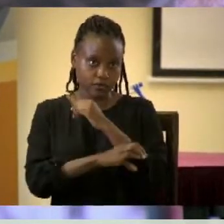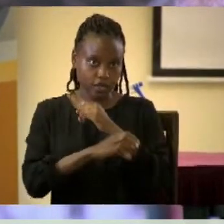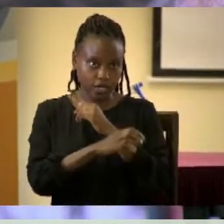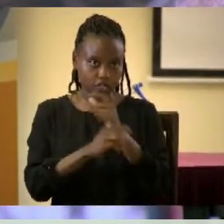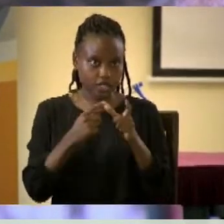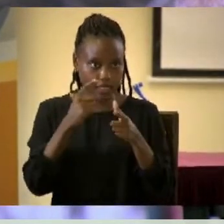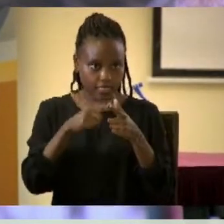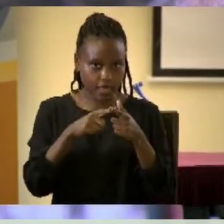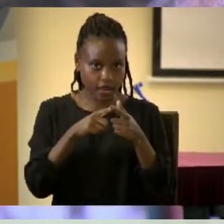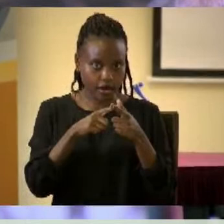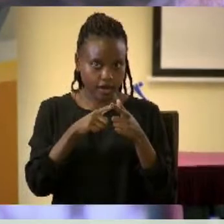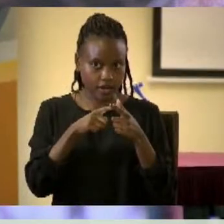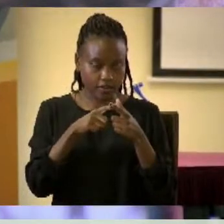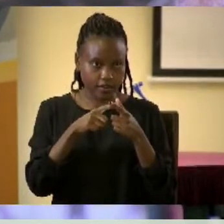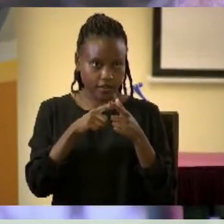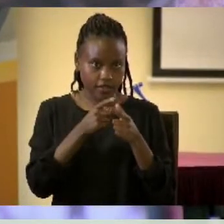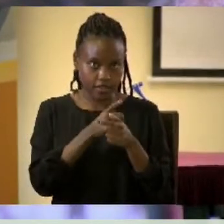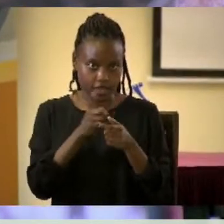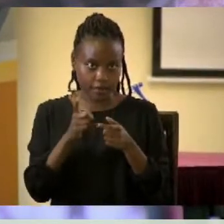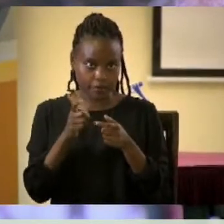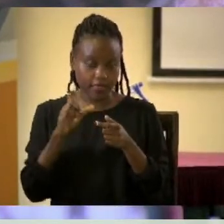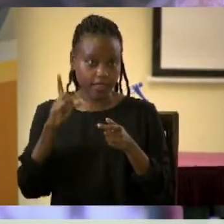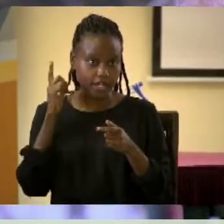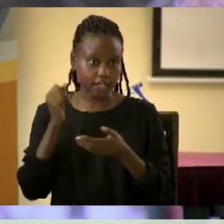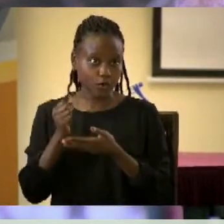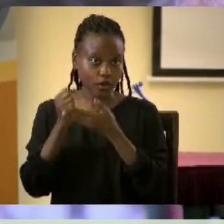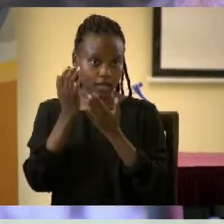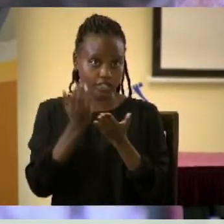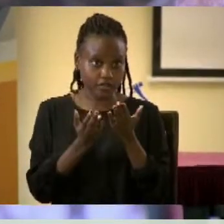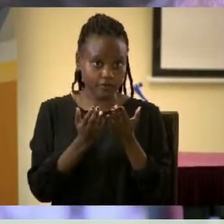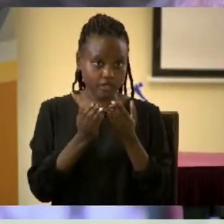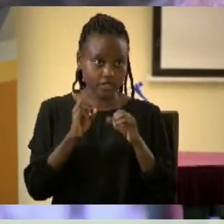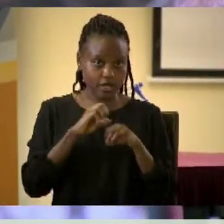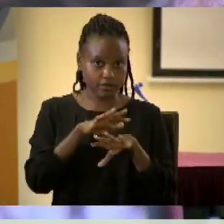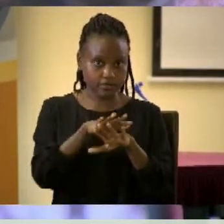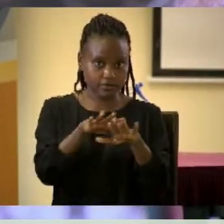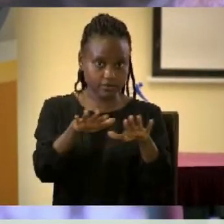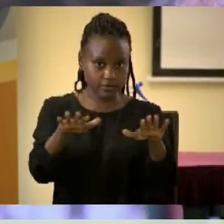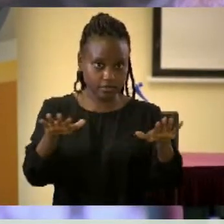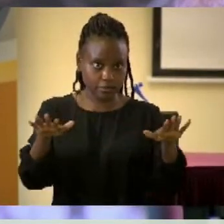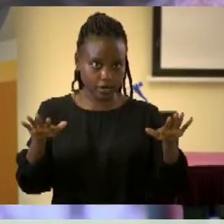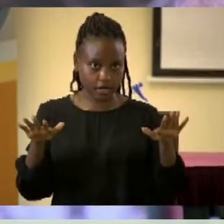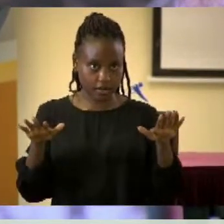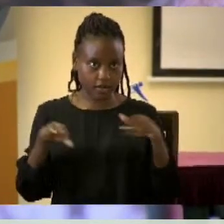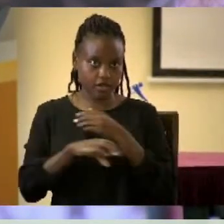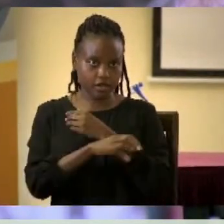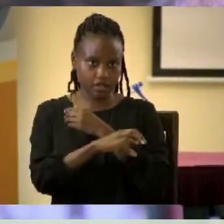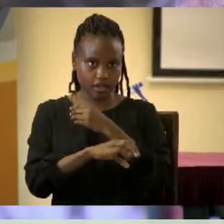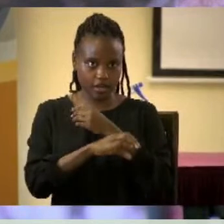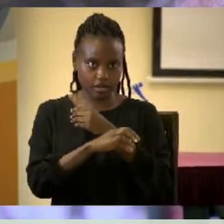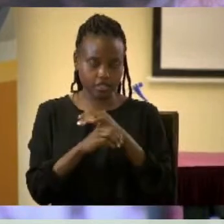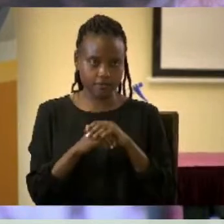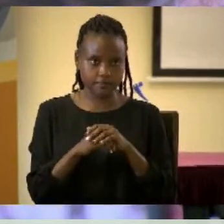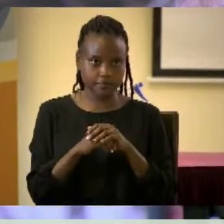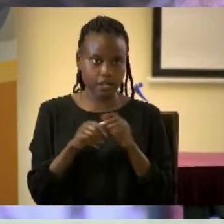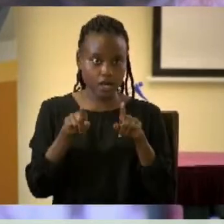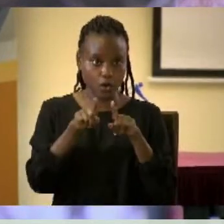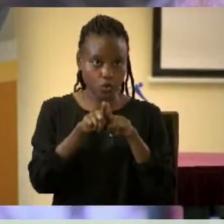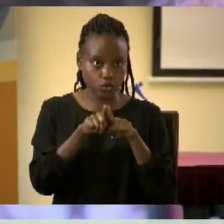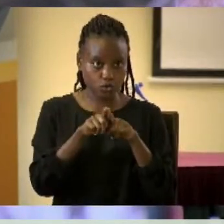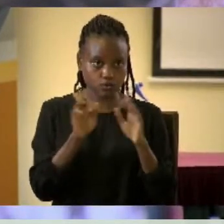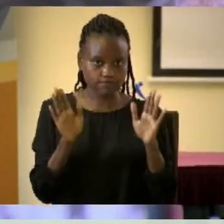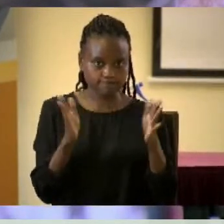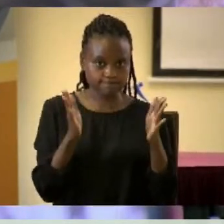can spread, so that the legal aid service can spread its footprint across the country. May I also